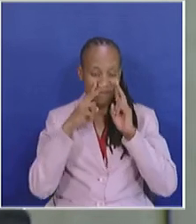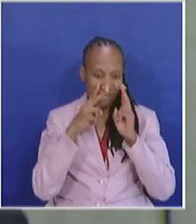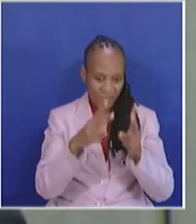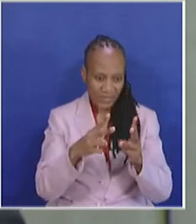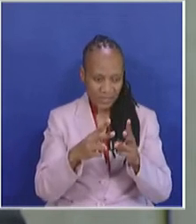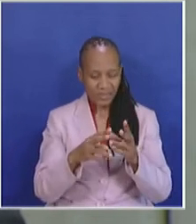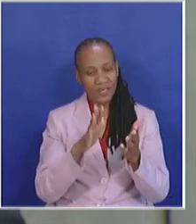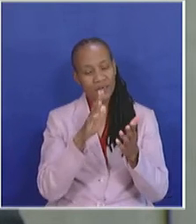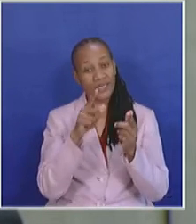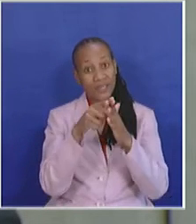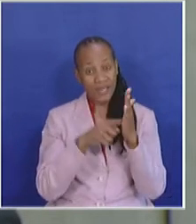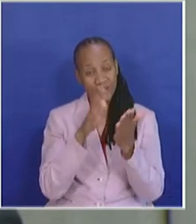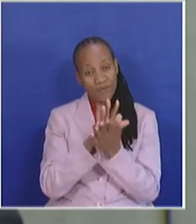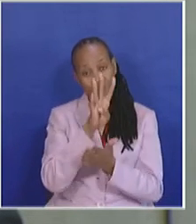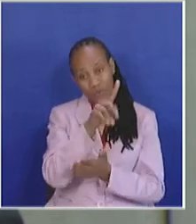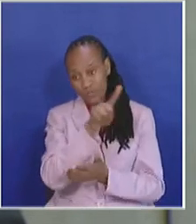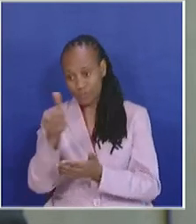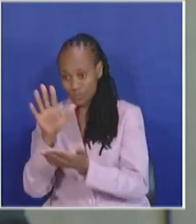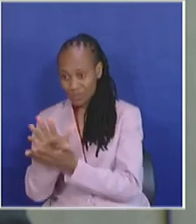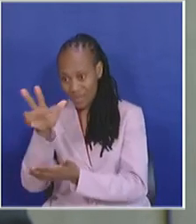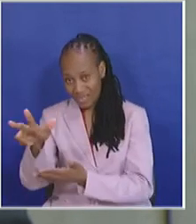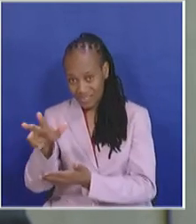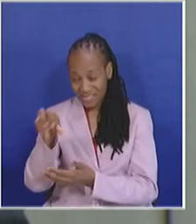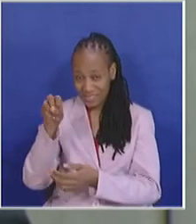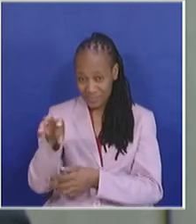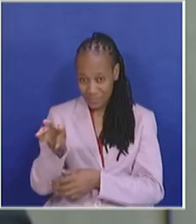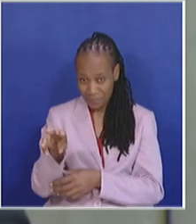between the 14th and the 18th of September was a success.